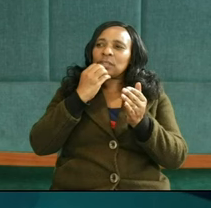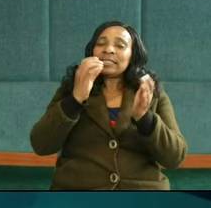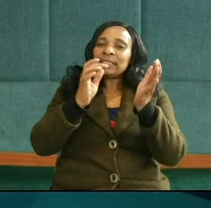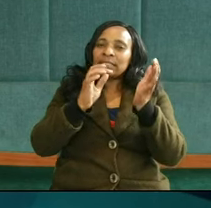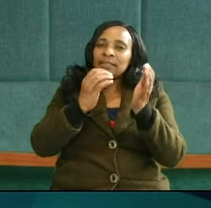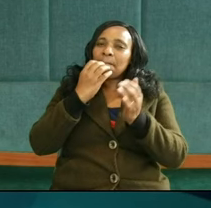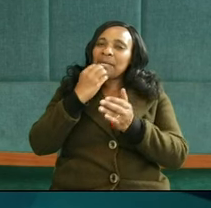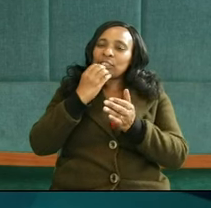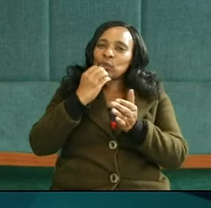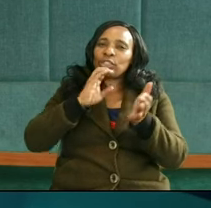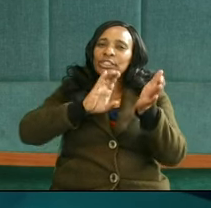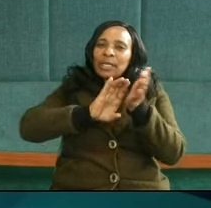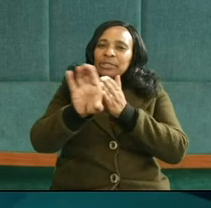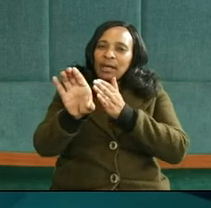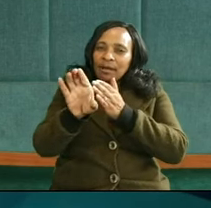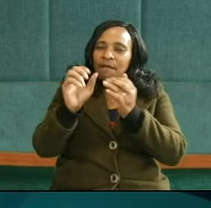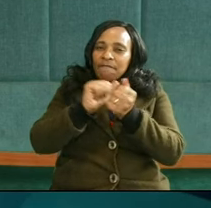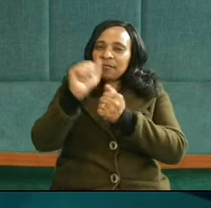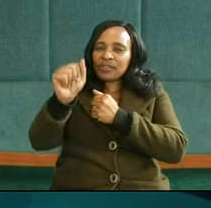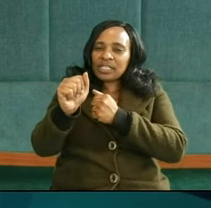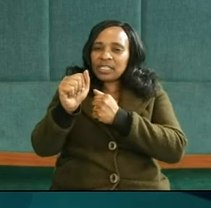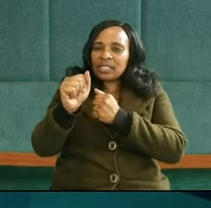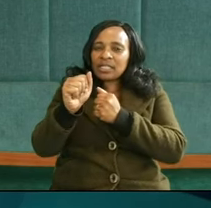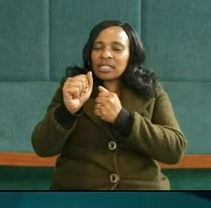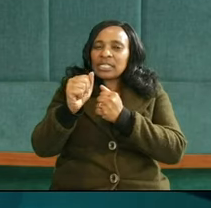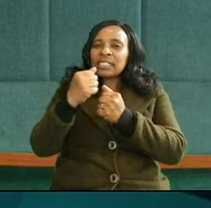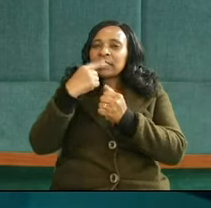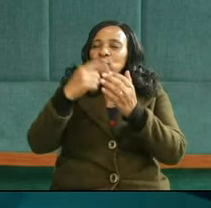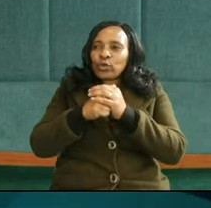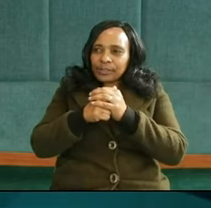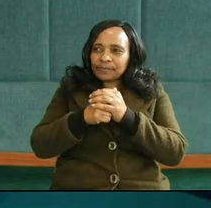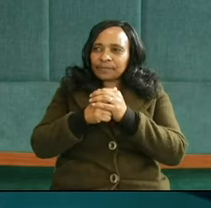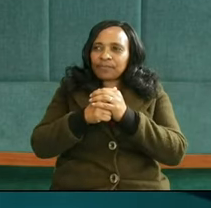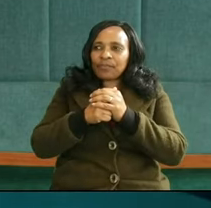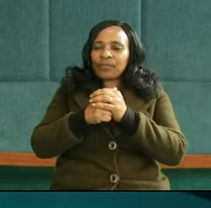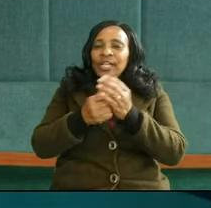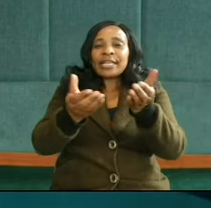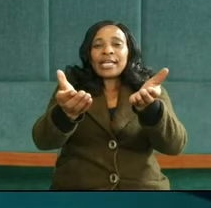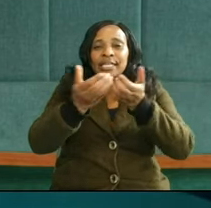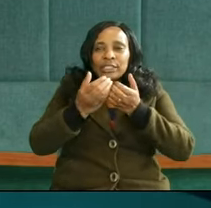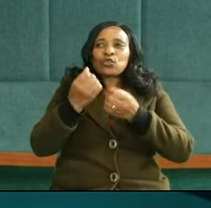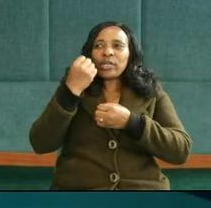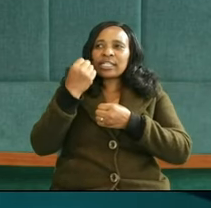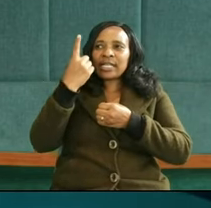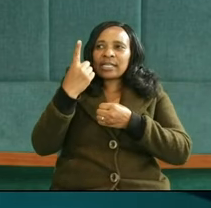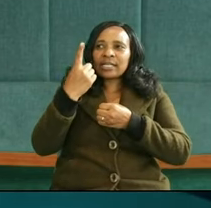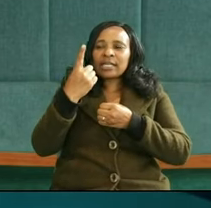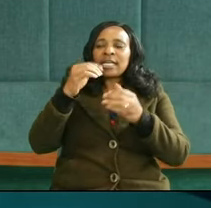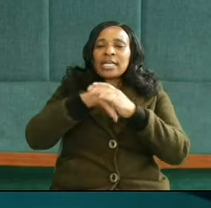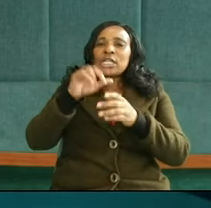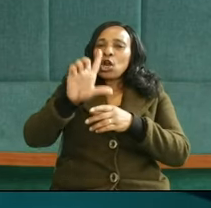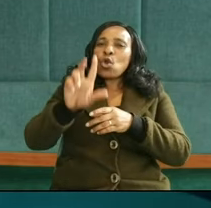Jesus in Matthew chapter 15 and verse 10 will say the same thing, the need to understand. In the book of